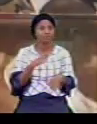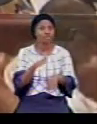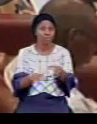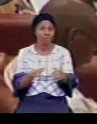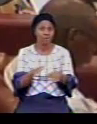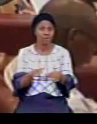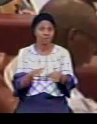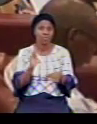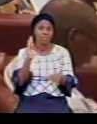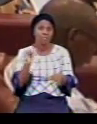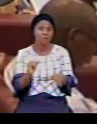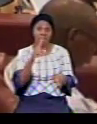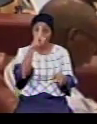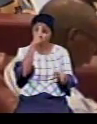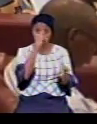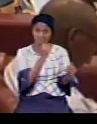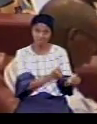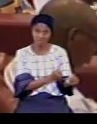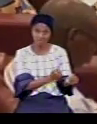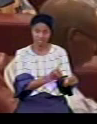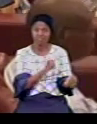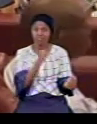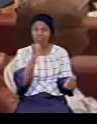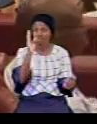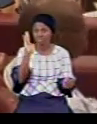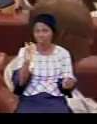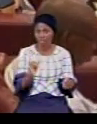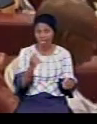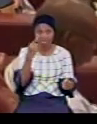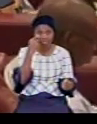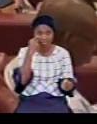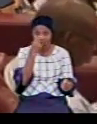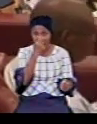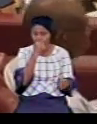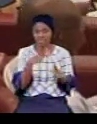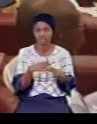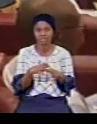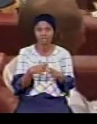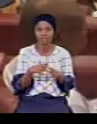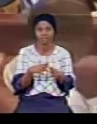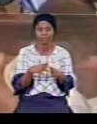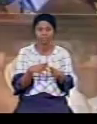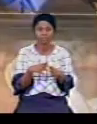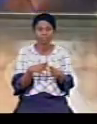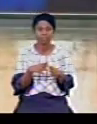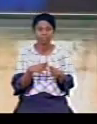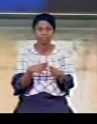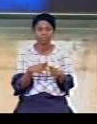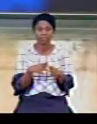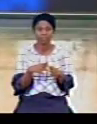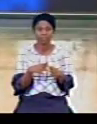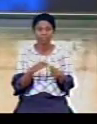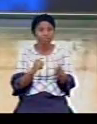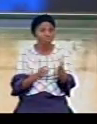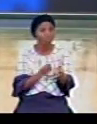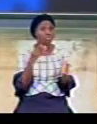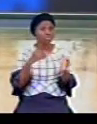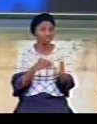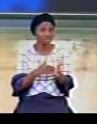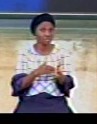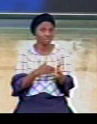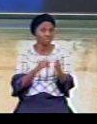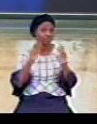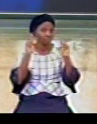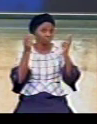walk by faith, not by sight. Once again, we're